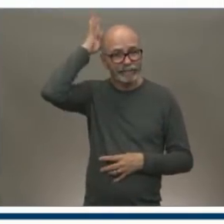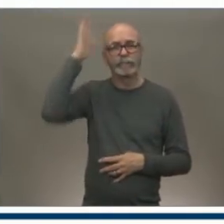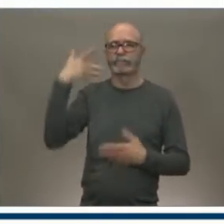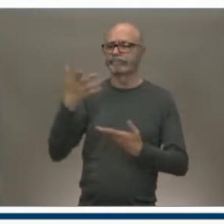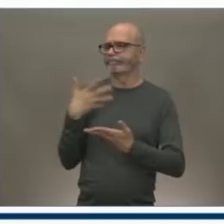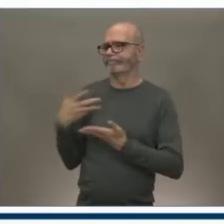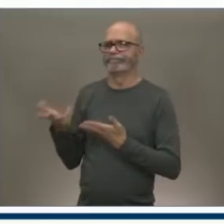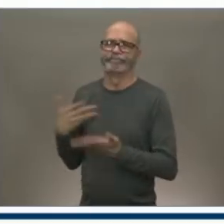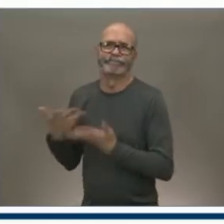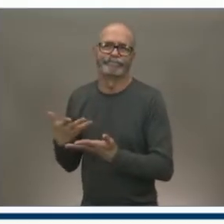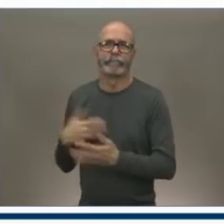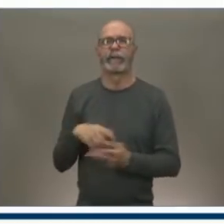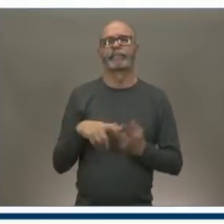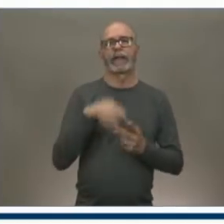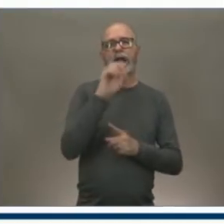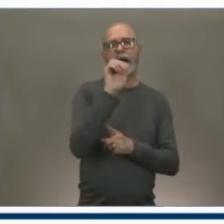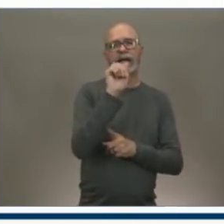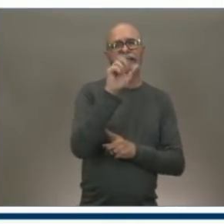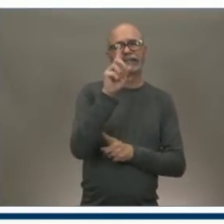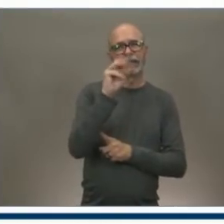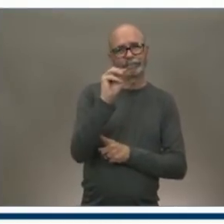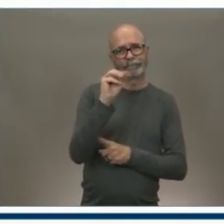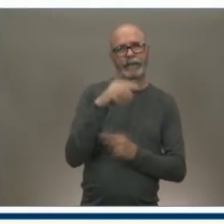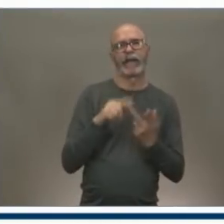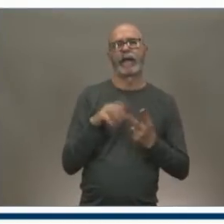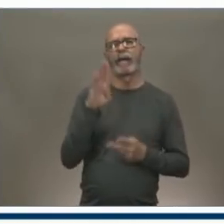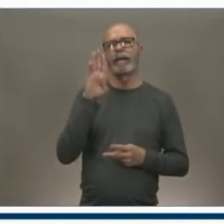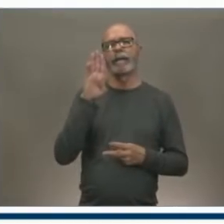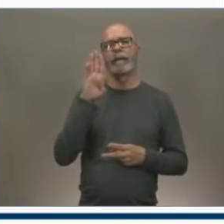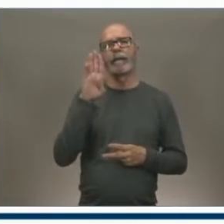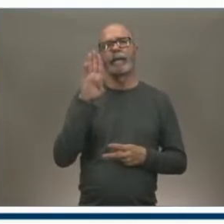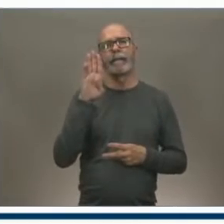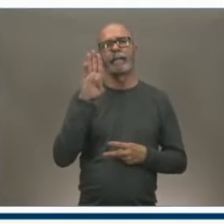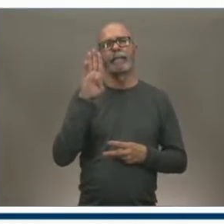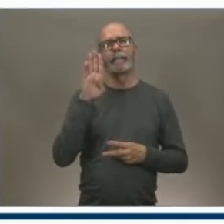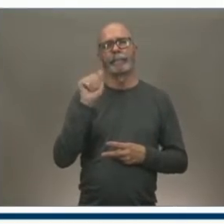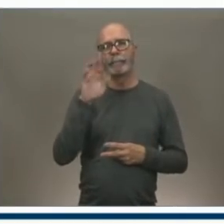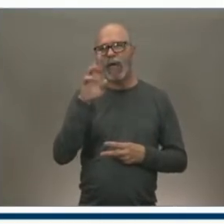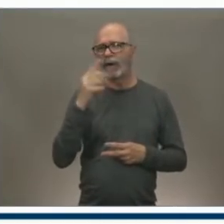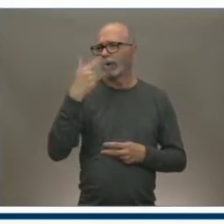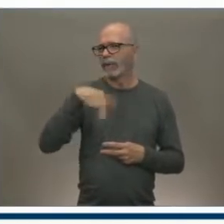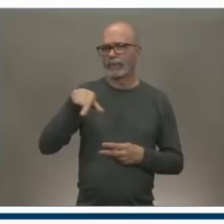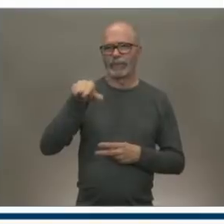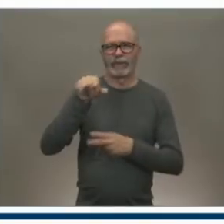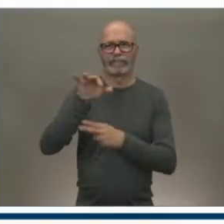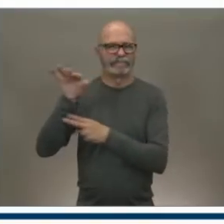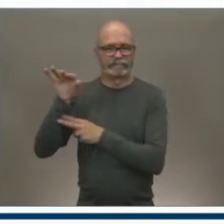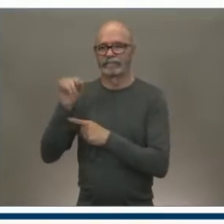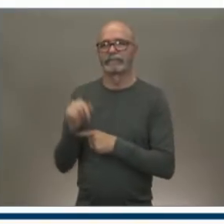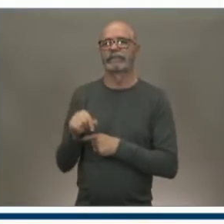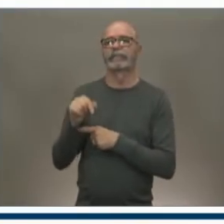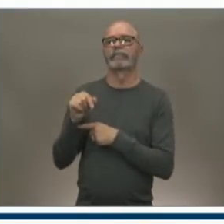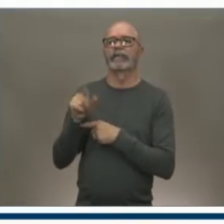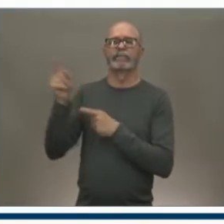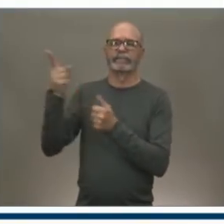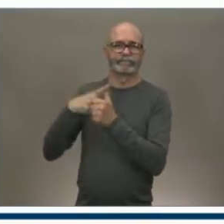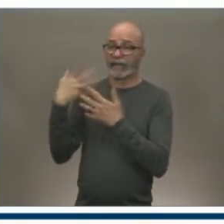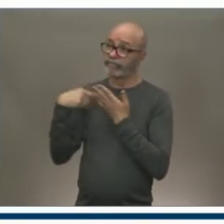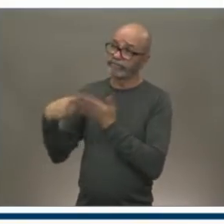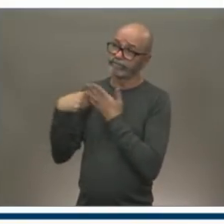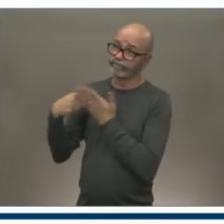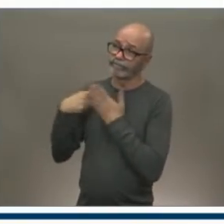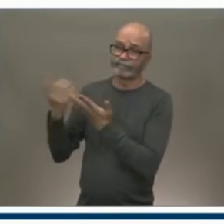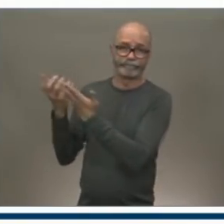ADM Barbrick is communicating with them on an ongoing basis. I have calls every 2 weeks with the 13 First Nations chiefs. With the African Nova